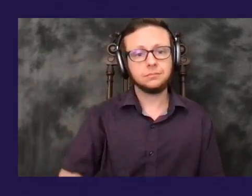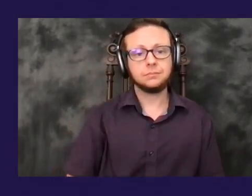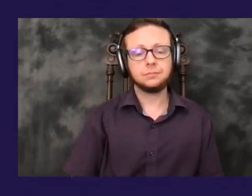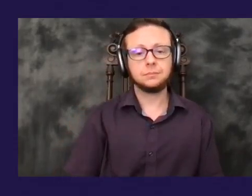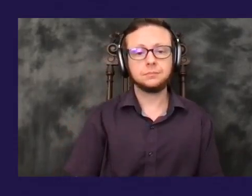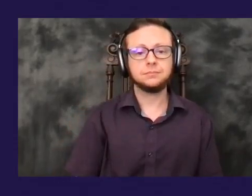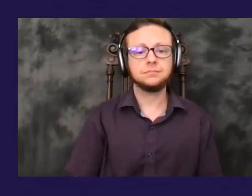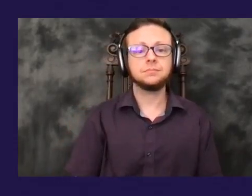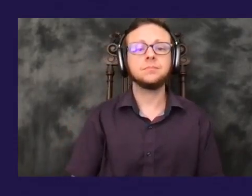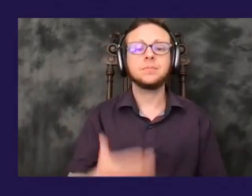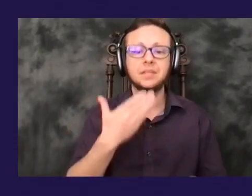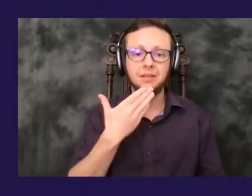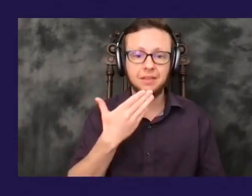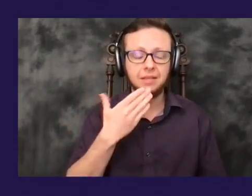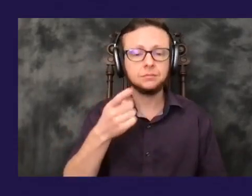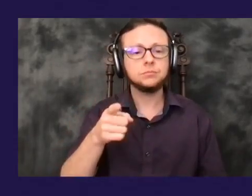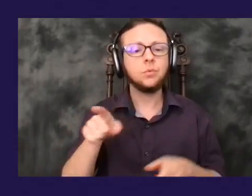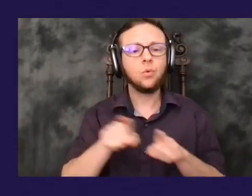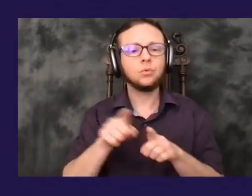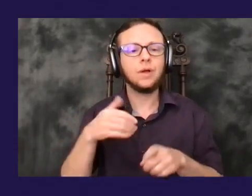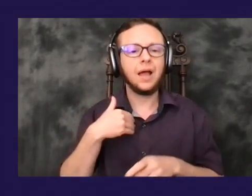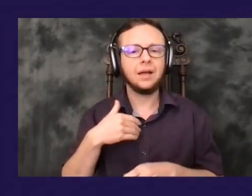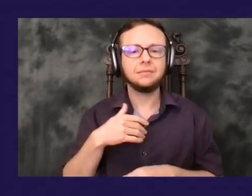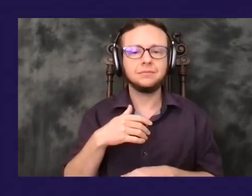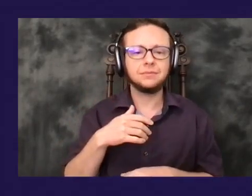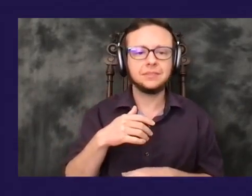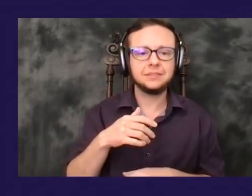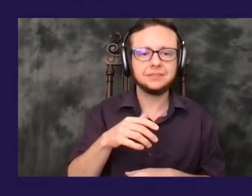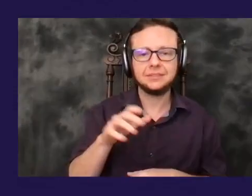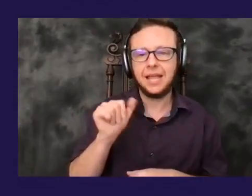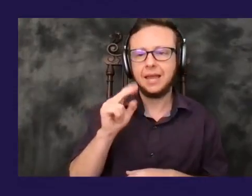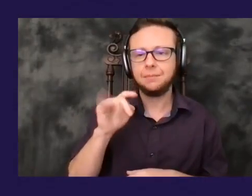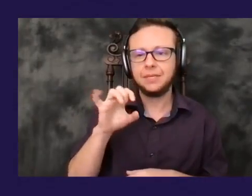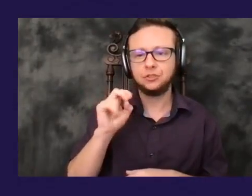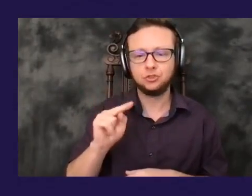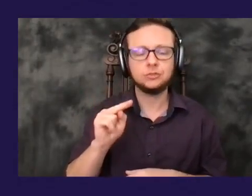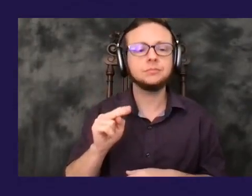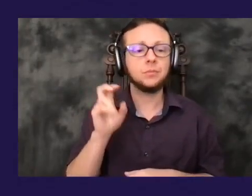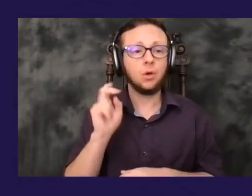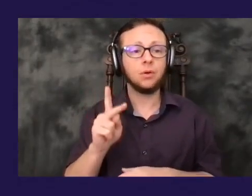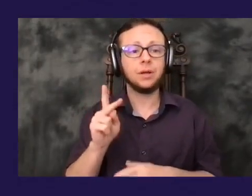Thank you. And this one also has a bit of animation, so we can just go through them. But basically,